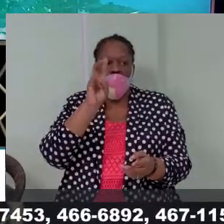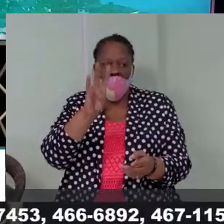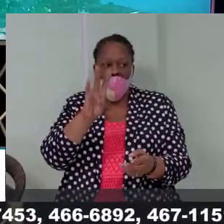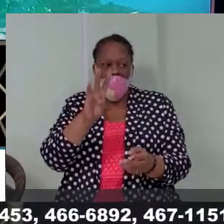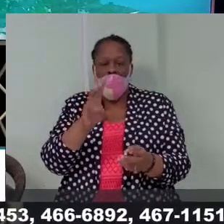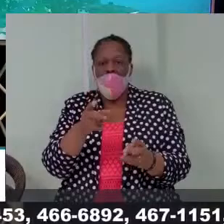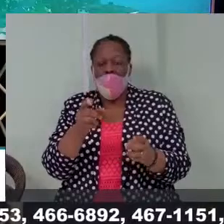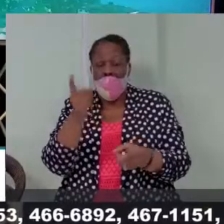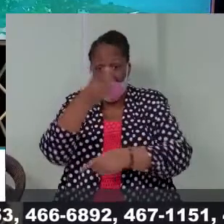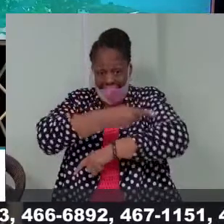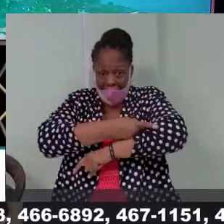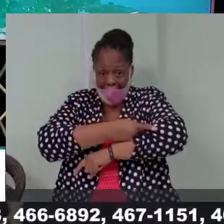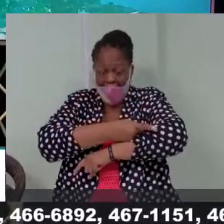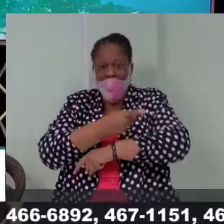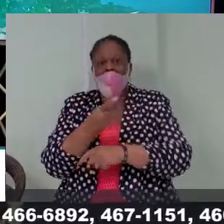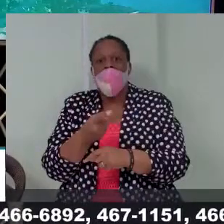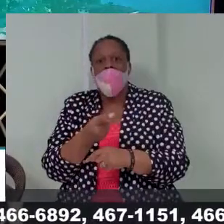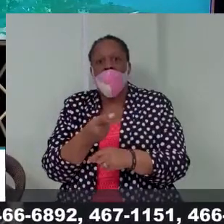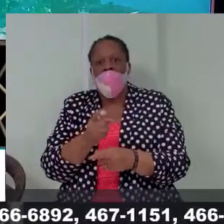quarantine.